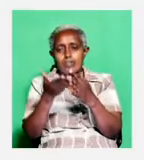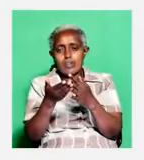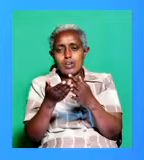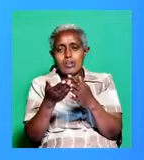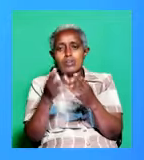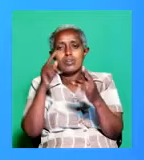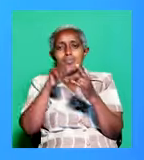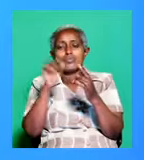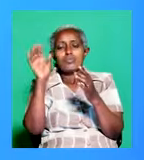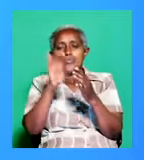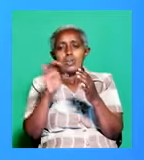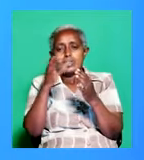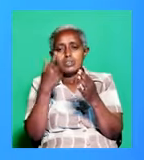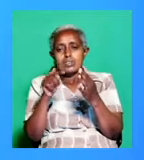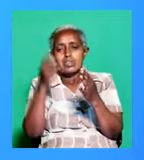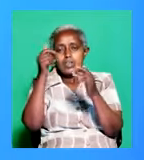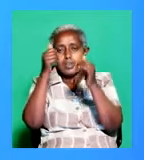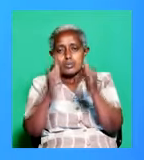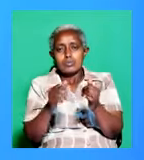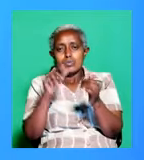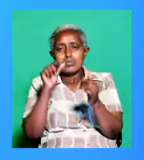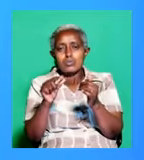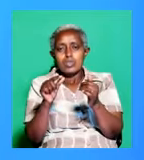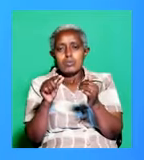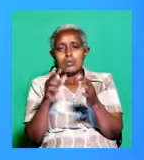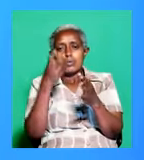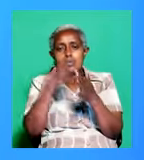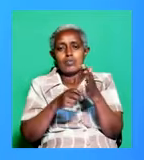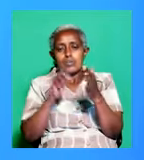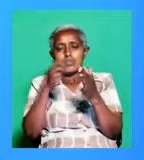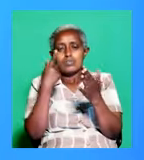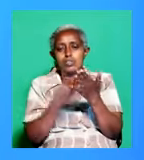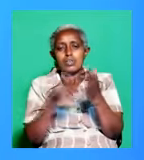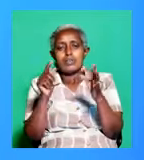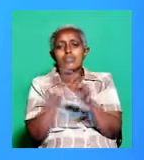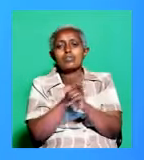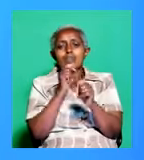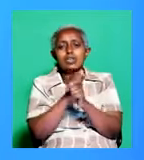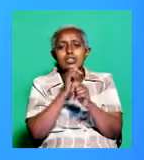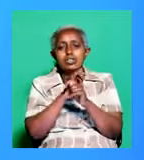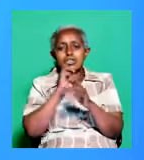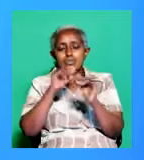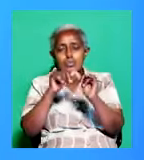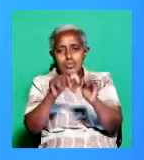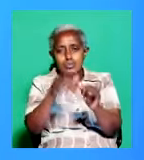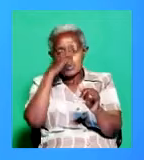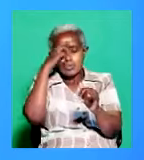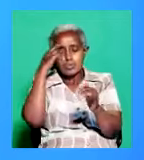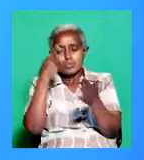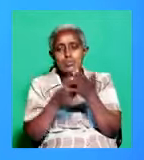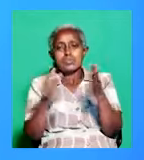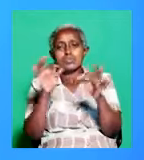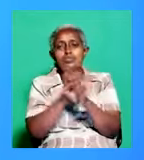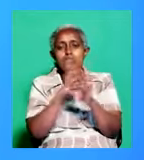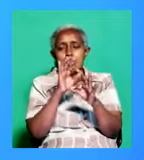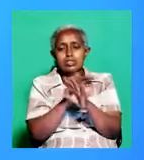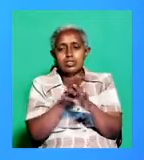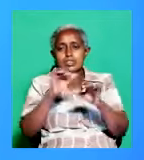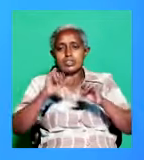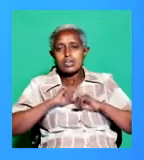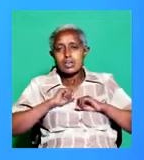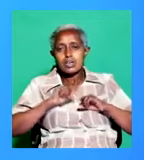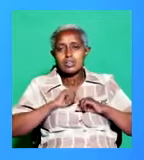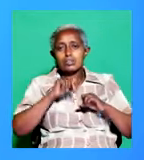find the absolute max and absolute minimum values, the function must be continuous. Because of this, this function